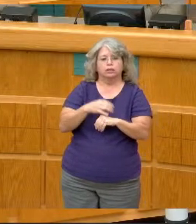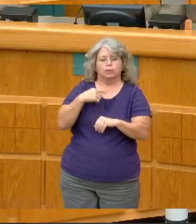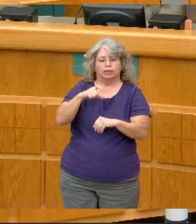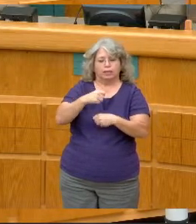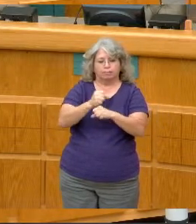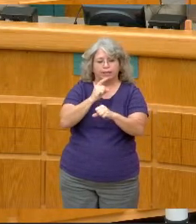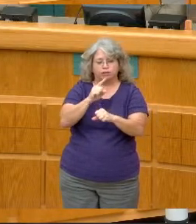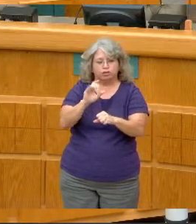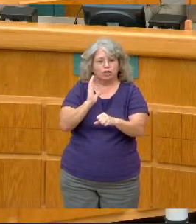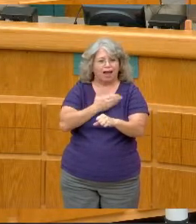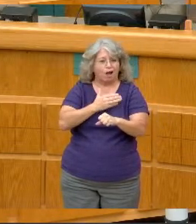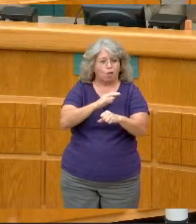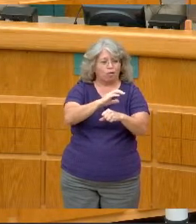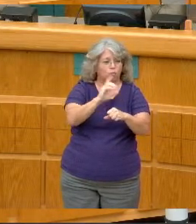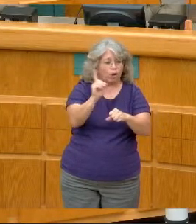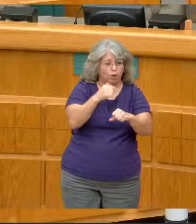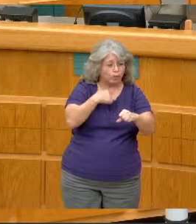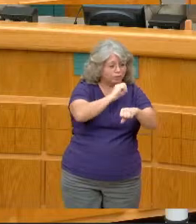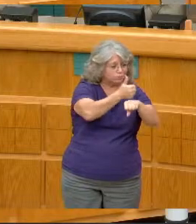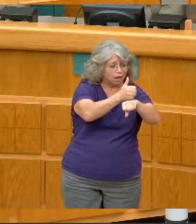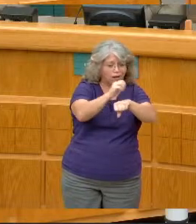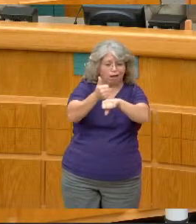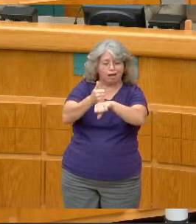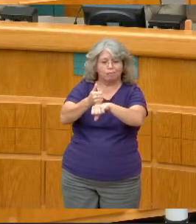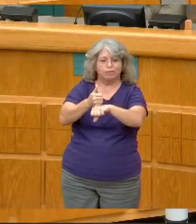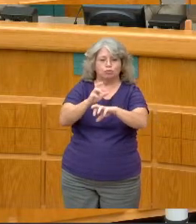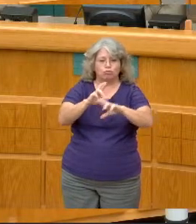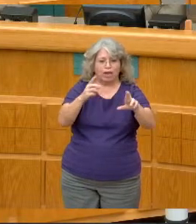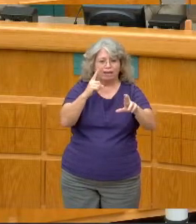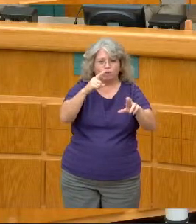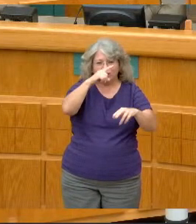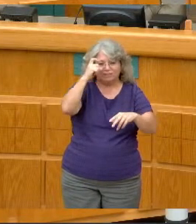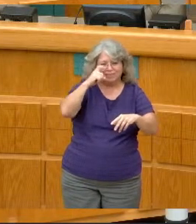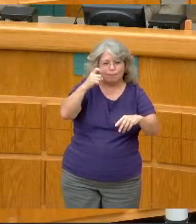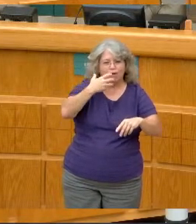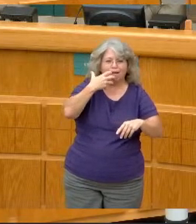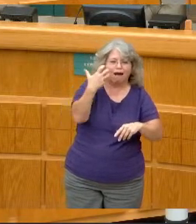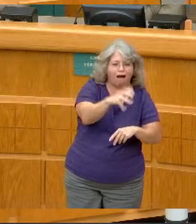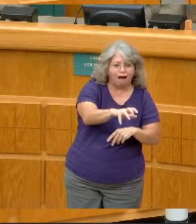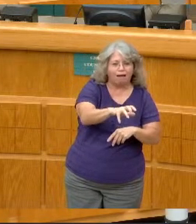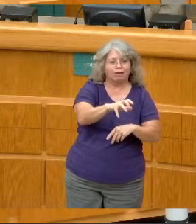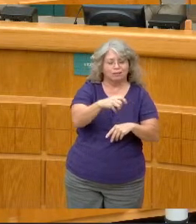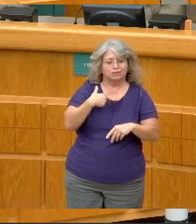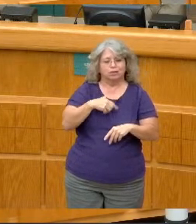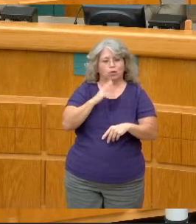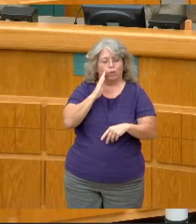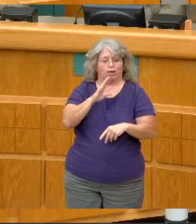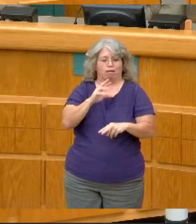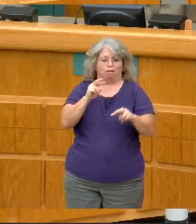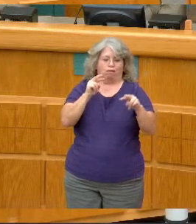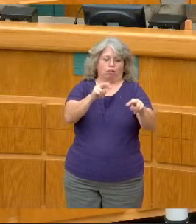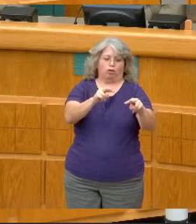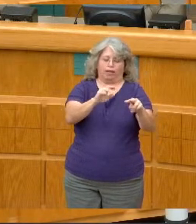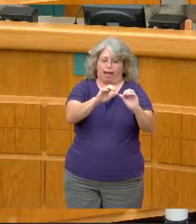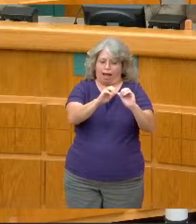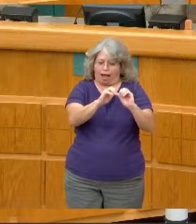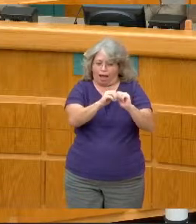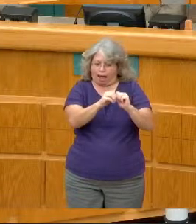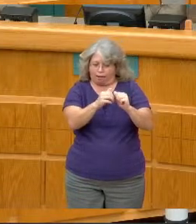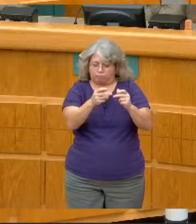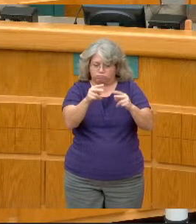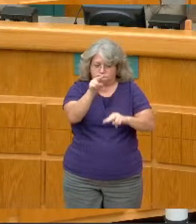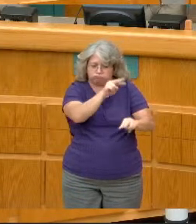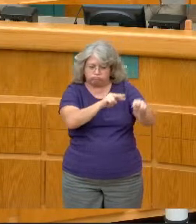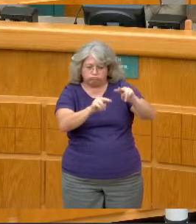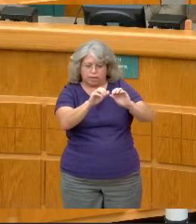mobile clinic that I think we're going to need. We need to make sure that our locations are summer weatherized. It's going to get